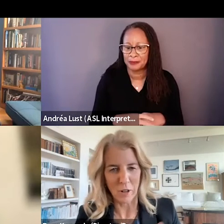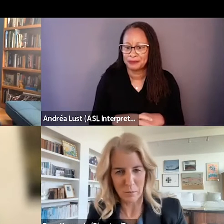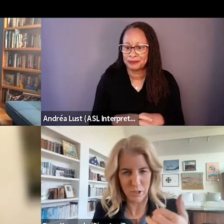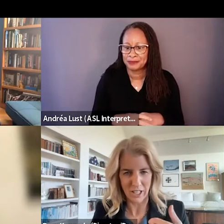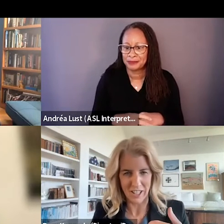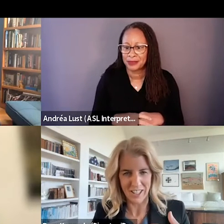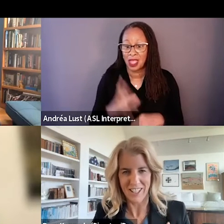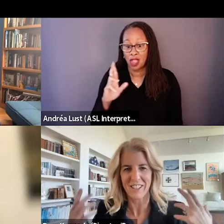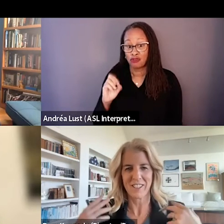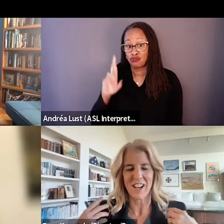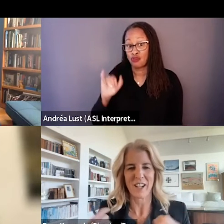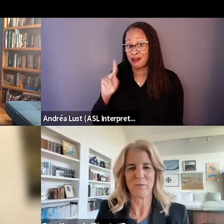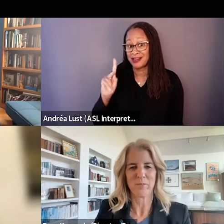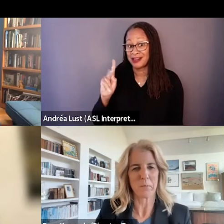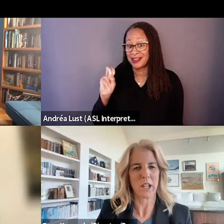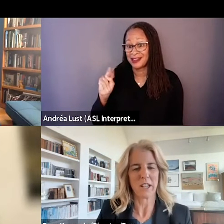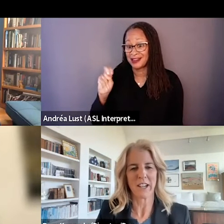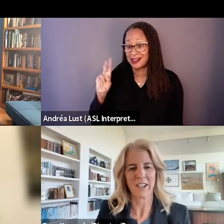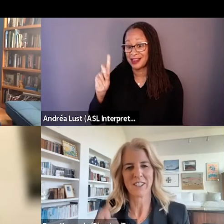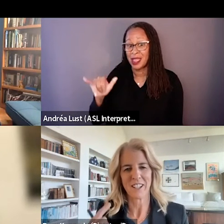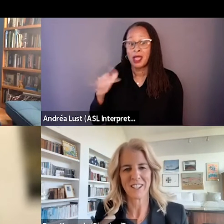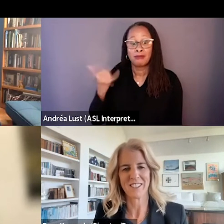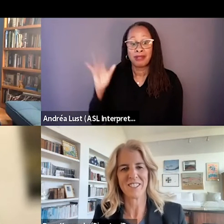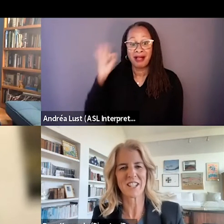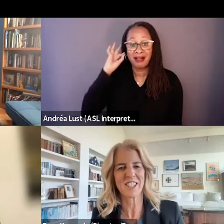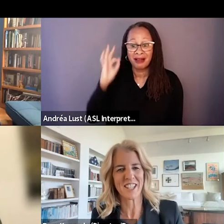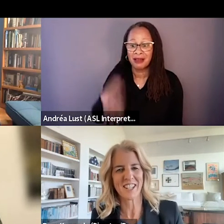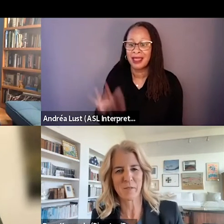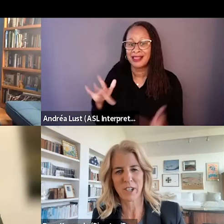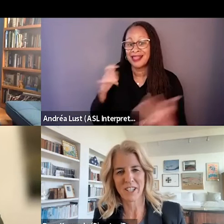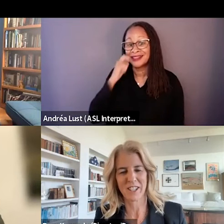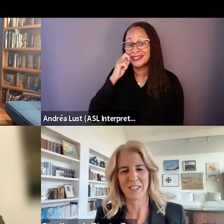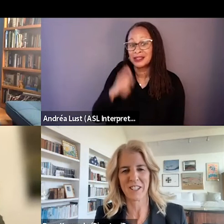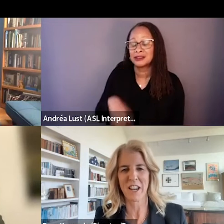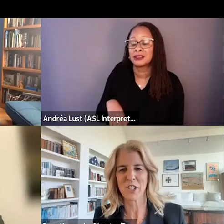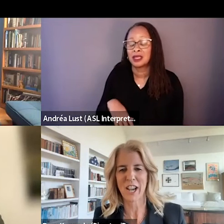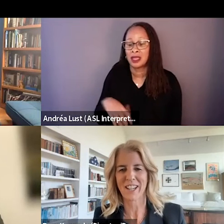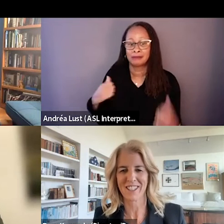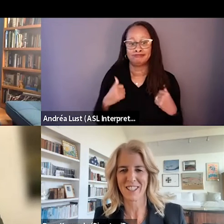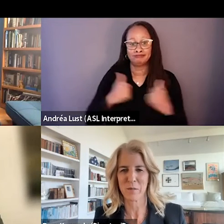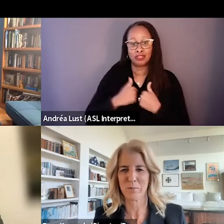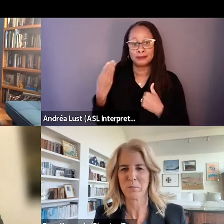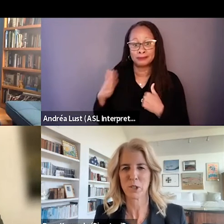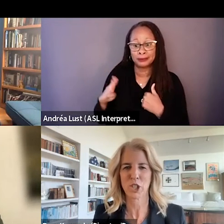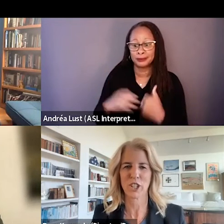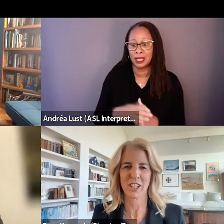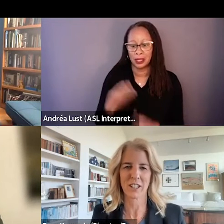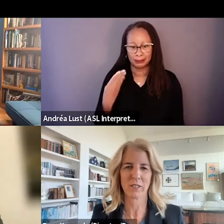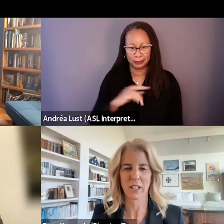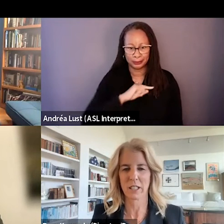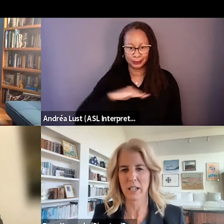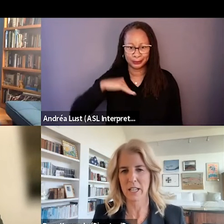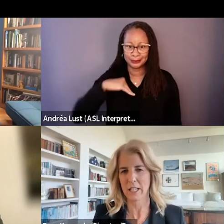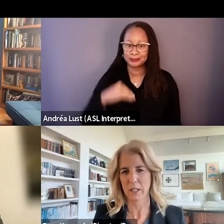So I'm Rory Kennedy, and I've got blonde hair and light skin. I'm wearing a navy jacket and a blue shirt,